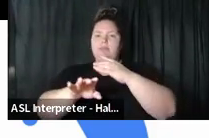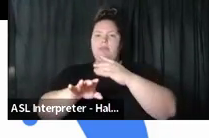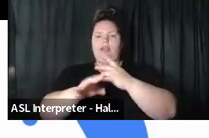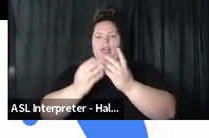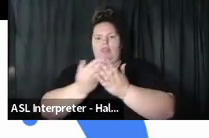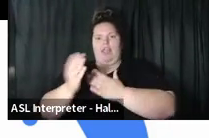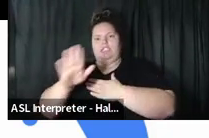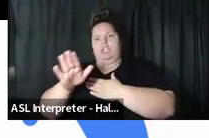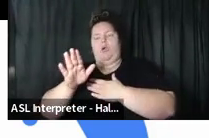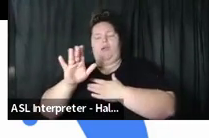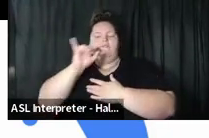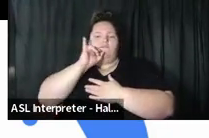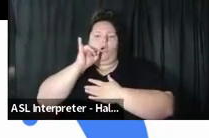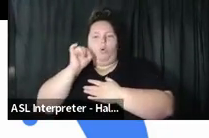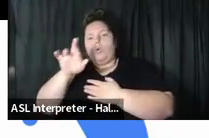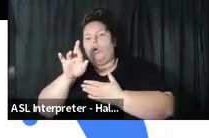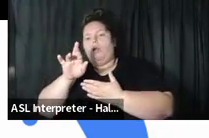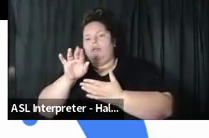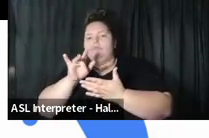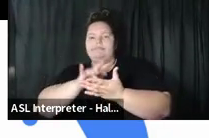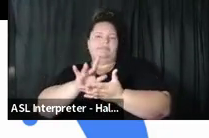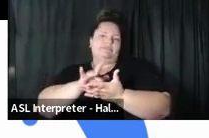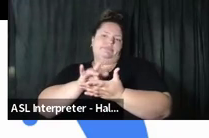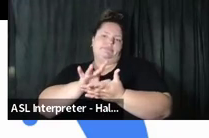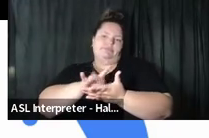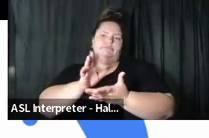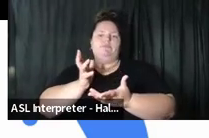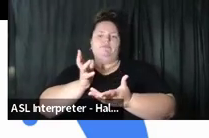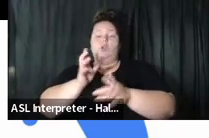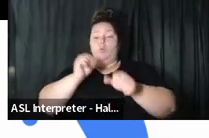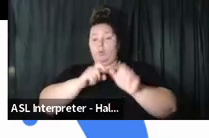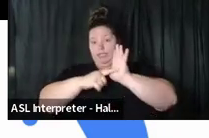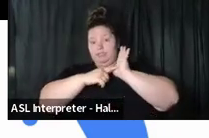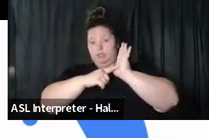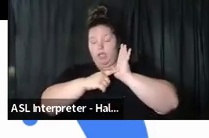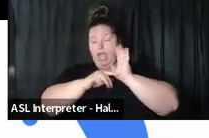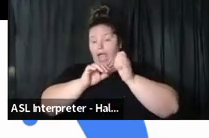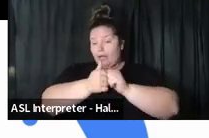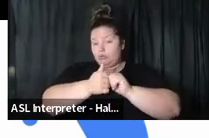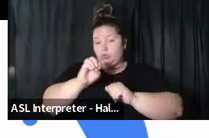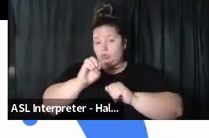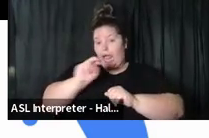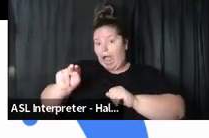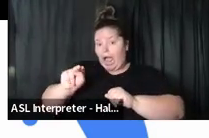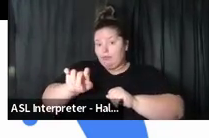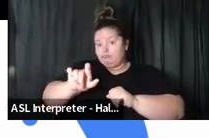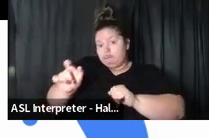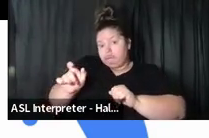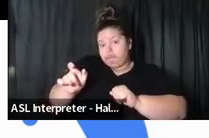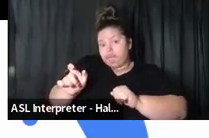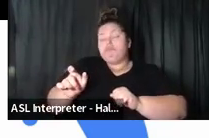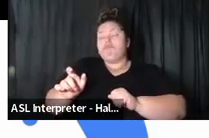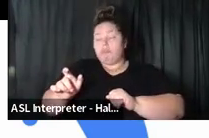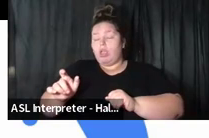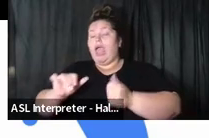or tablet as well. And we can also demonstrate like how to turn on those different accessibility features, help